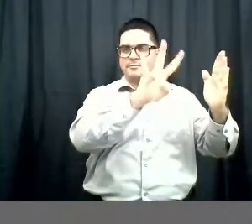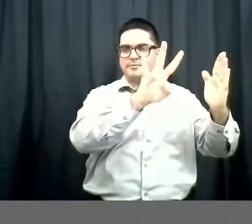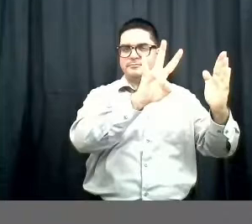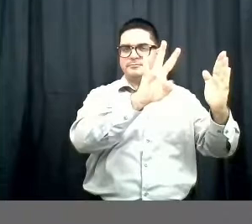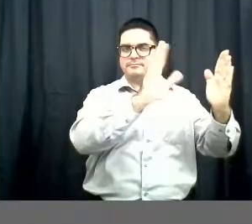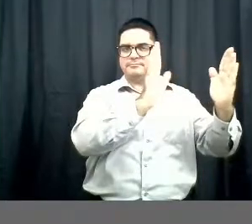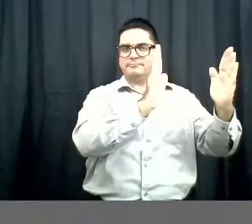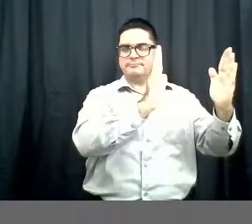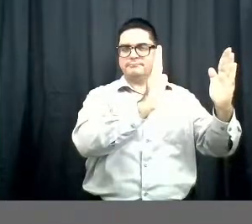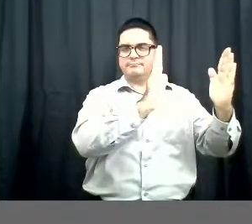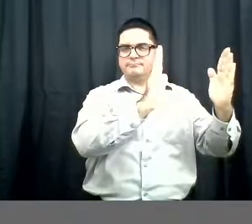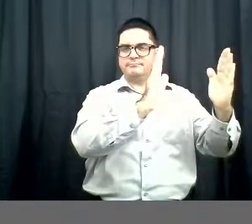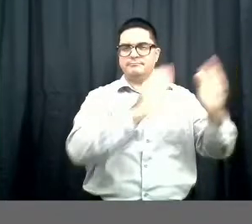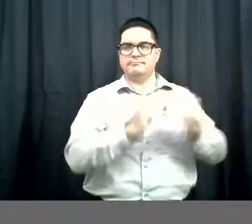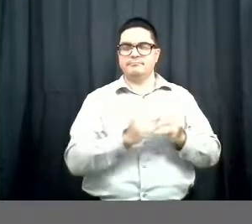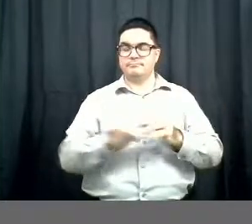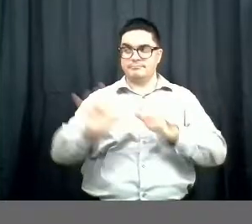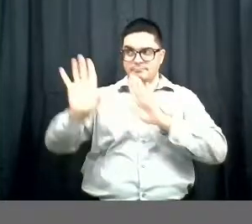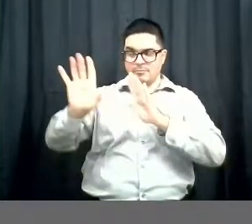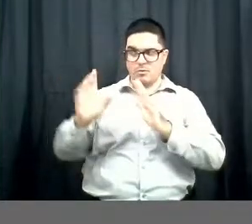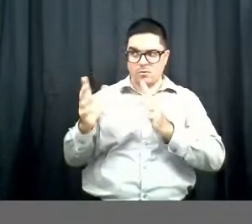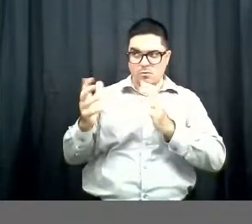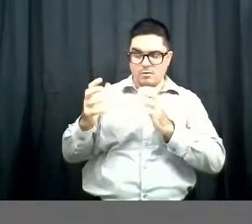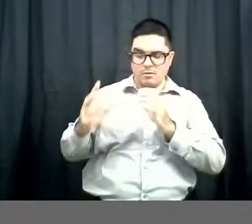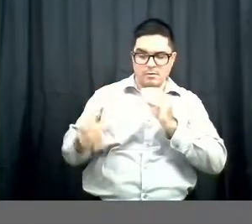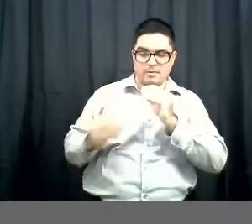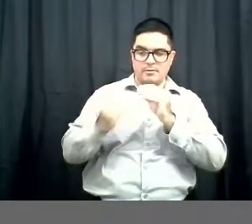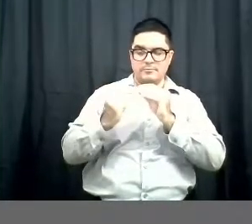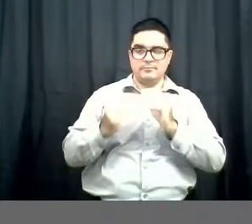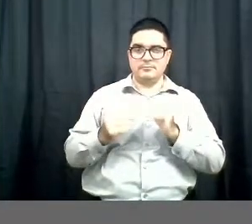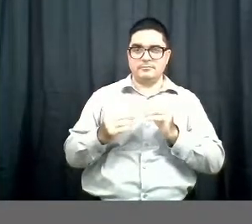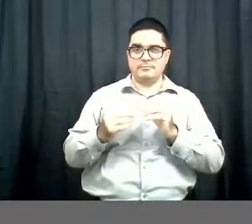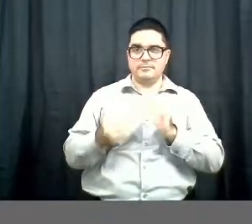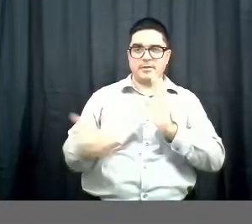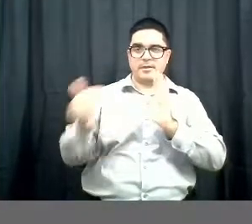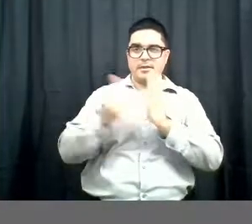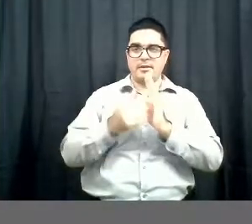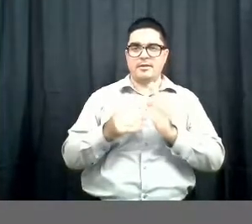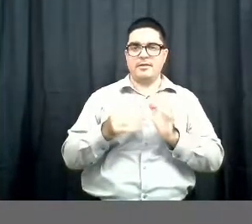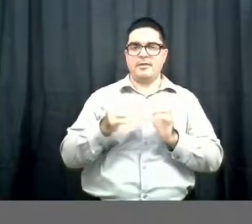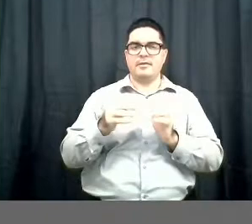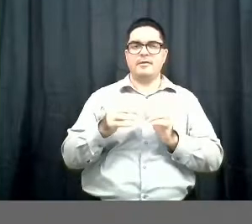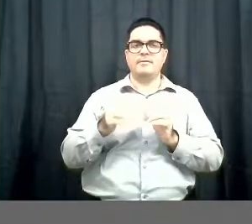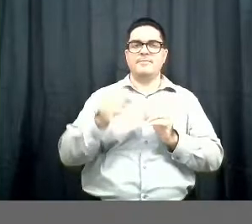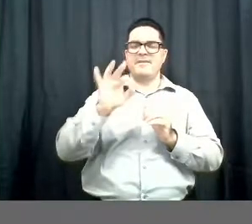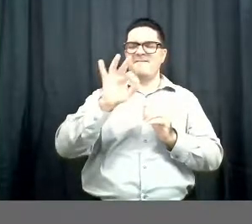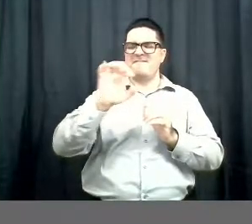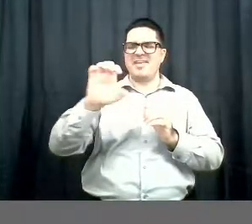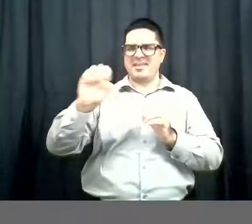If I may, Mr. Chair, I just want to, again, for the record, talk about the fees so that the numbers are clear.